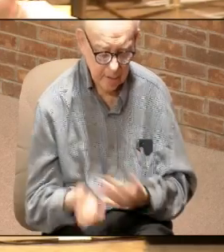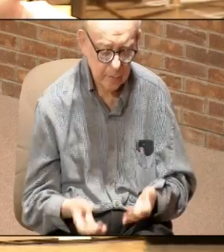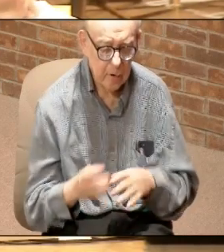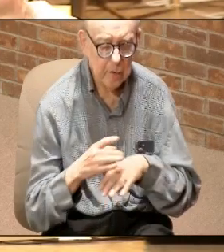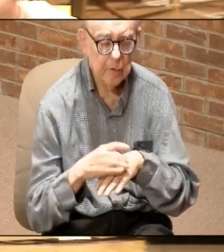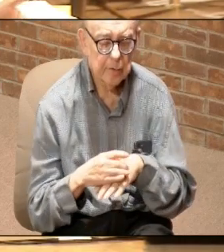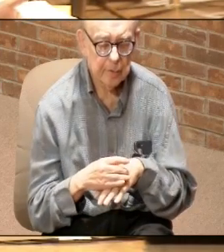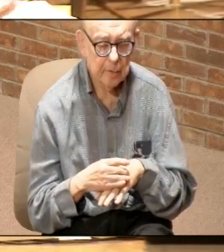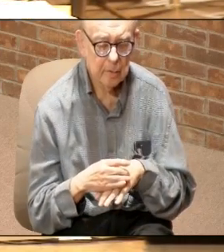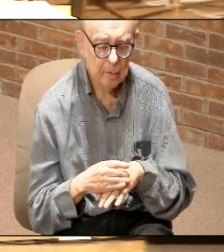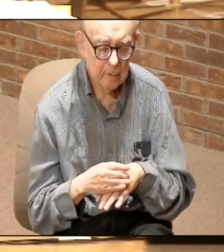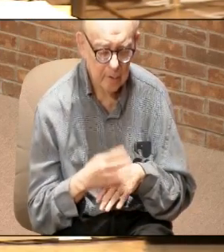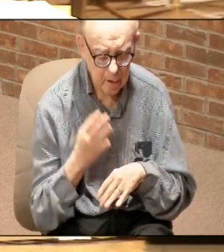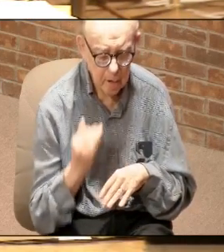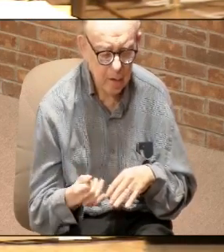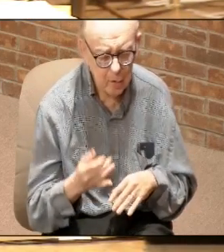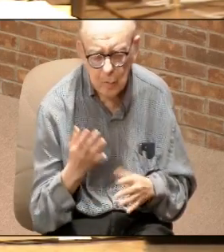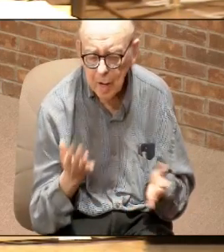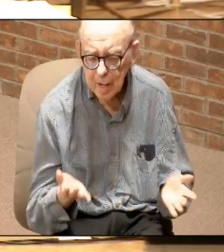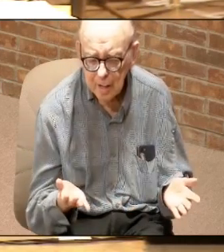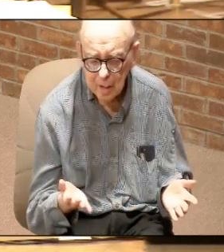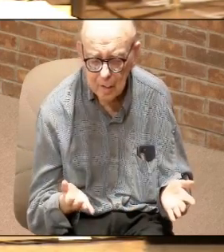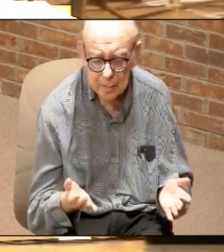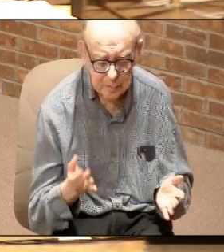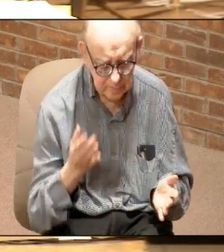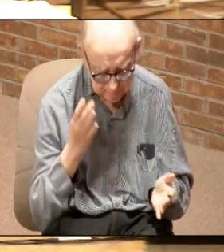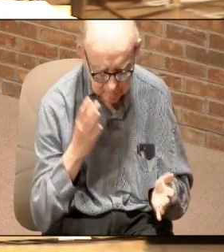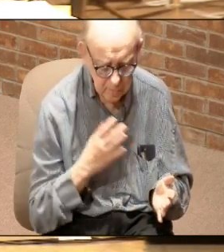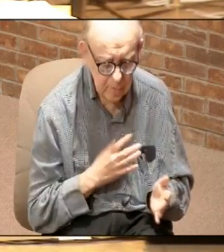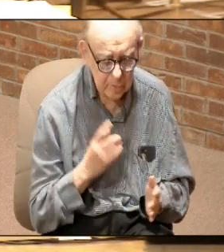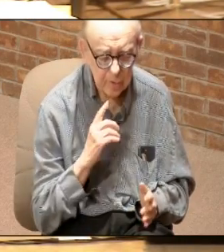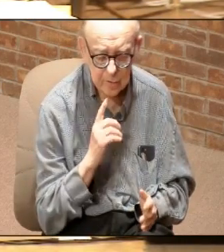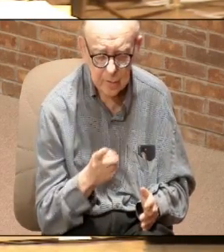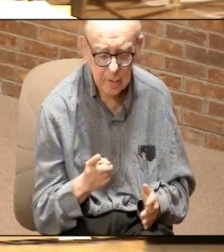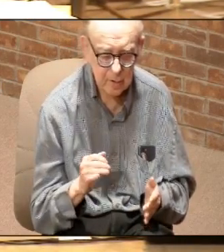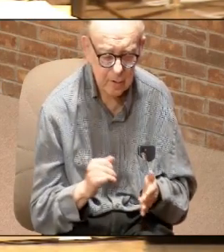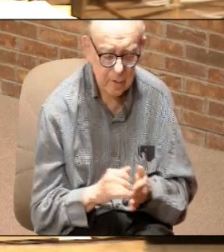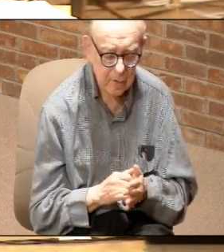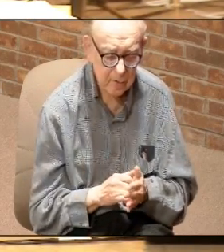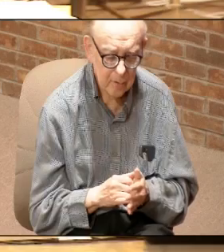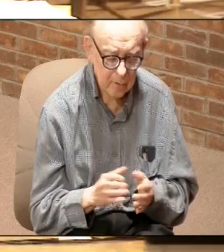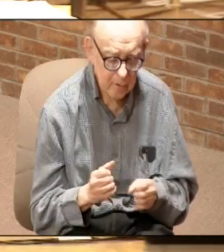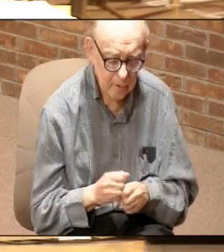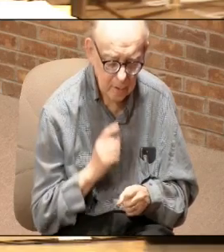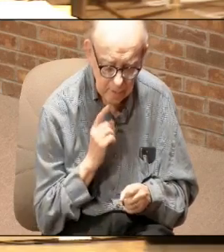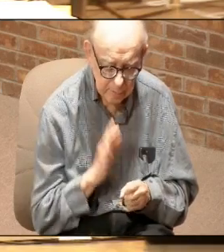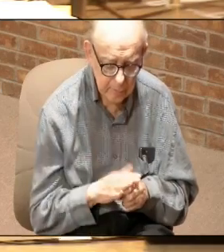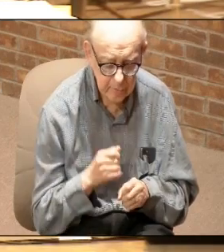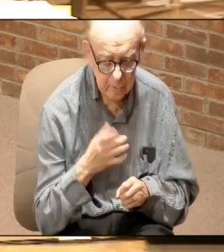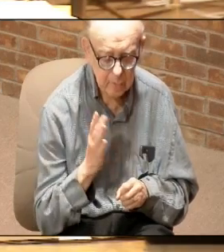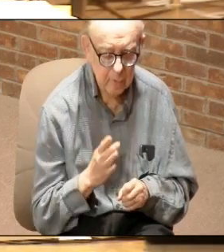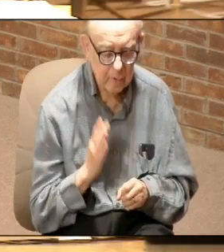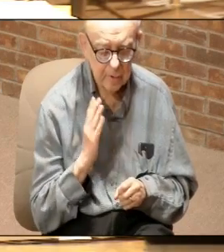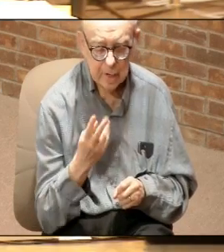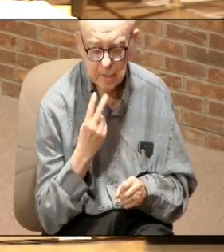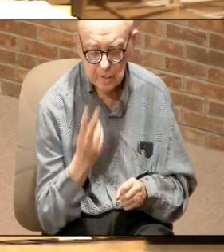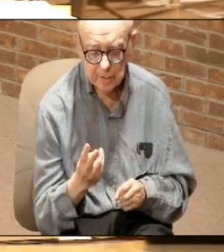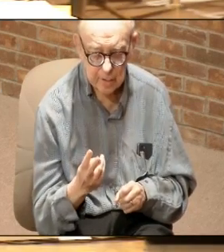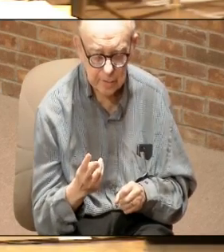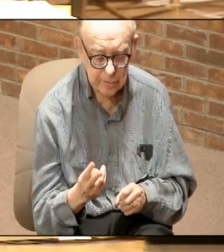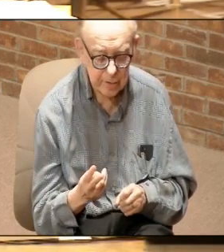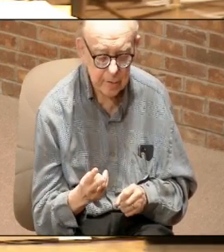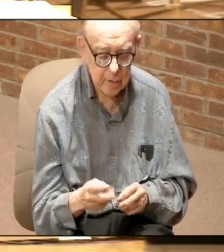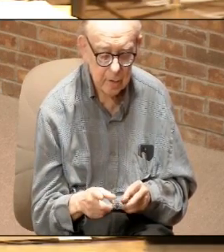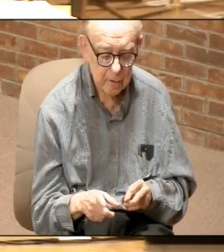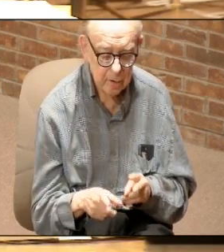earth. Because why? He knows for sure that he's got a promise from God that he's going to see the